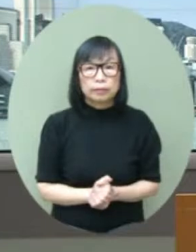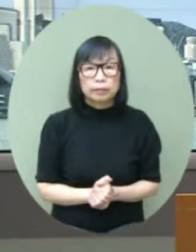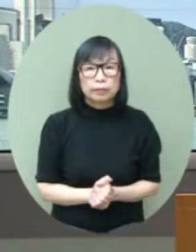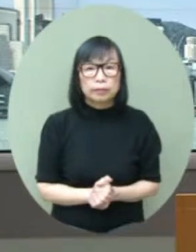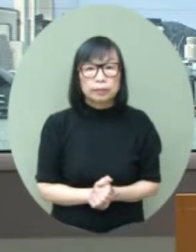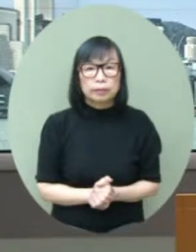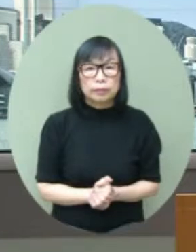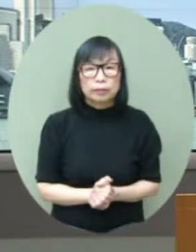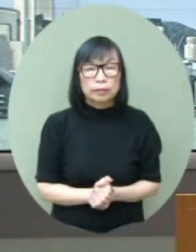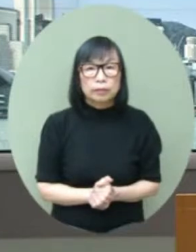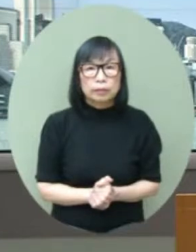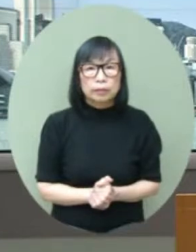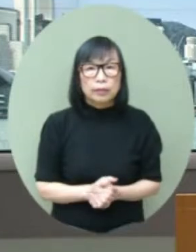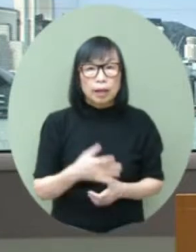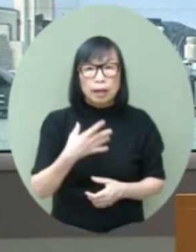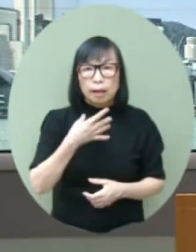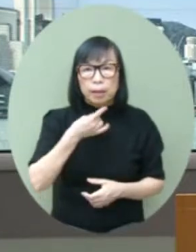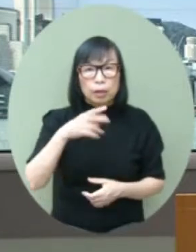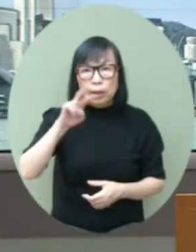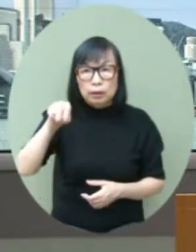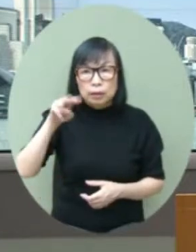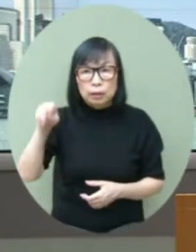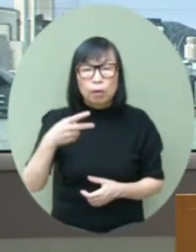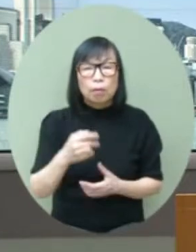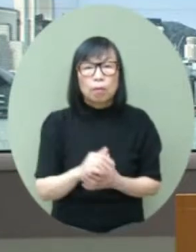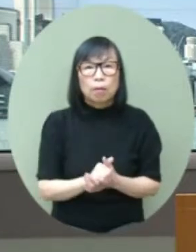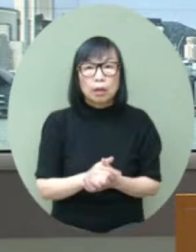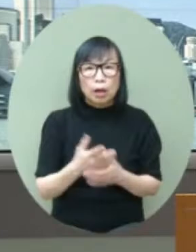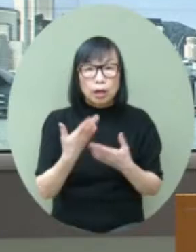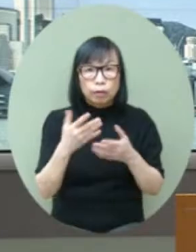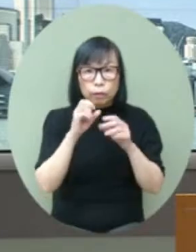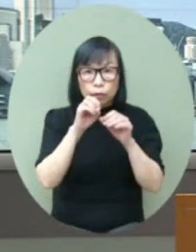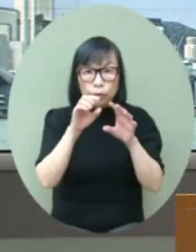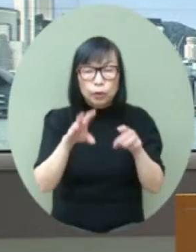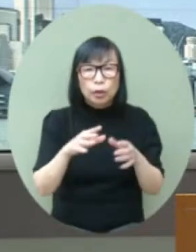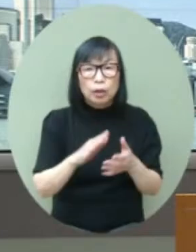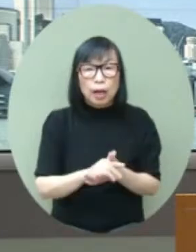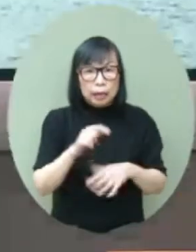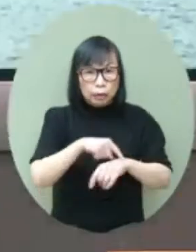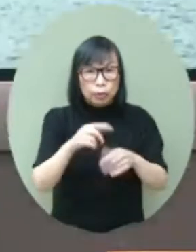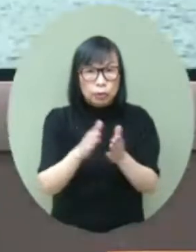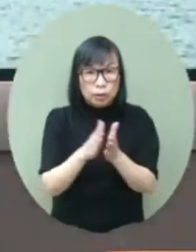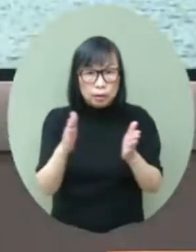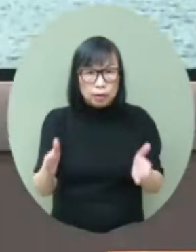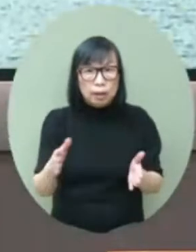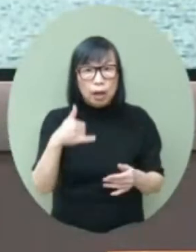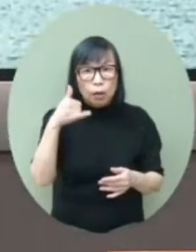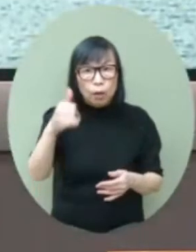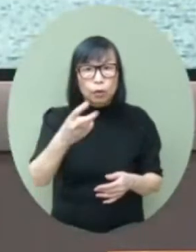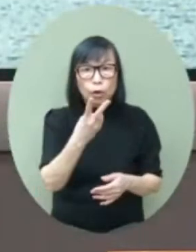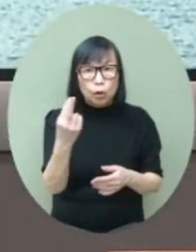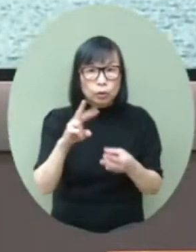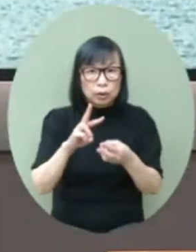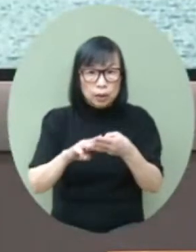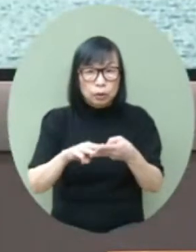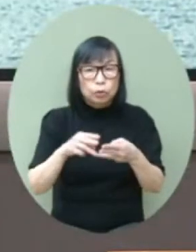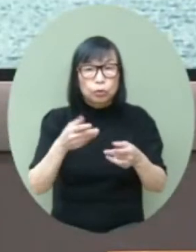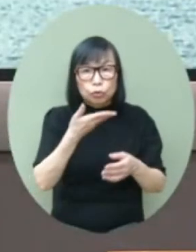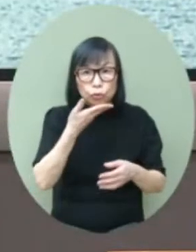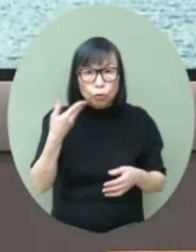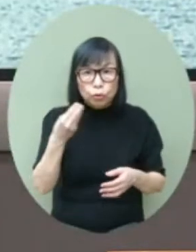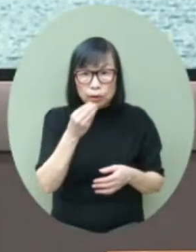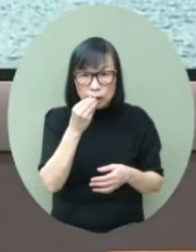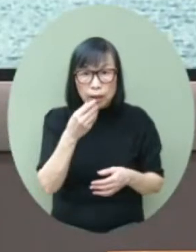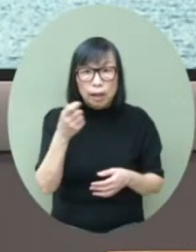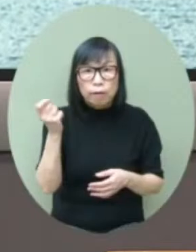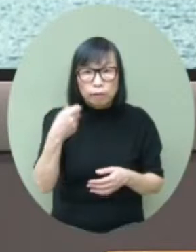So the speaker's not coming through. We haven't found that yet. So we are appealing to people who were at the Six Garden